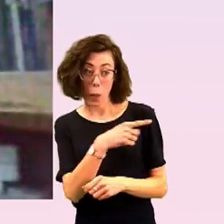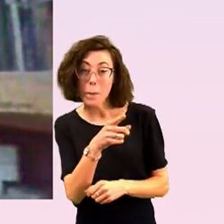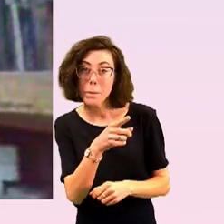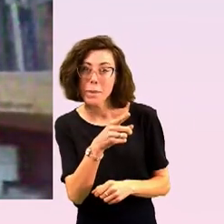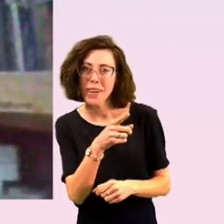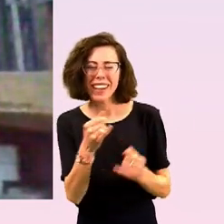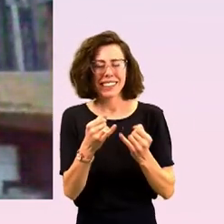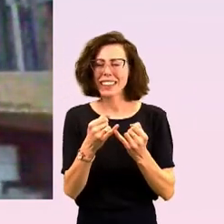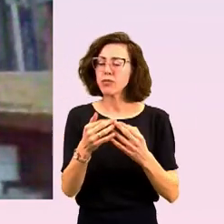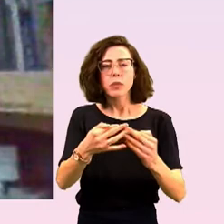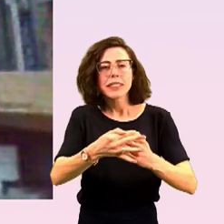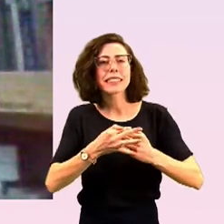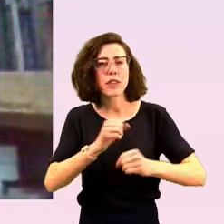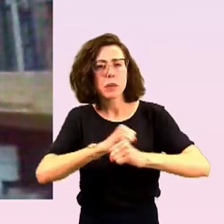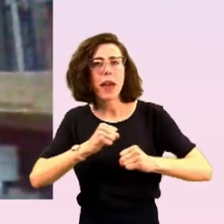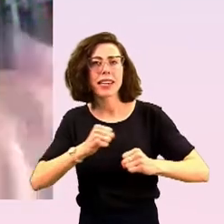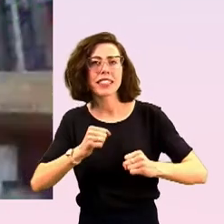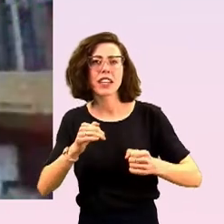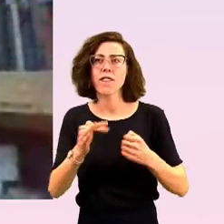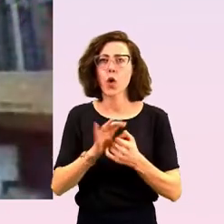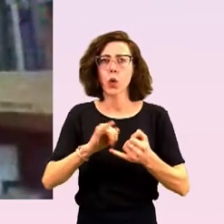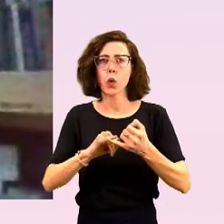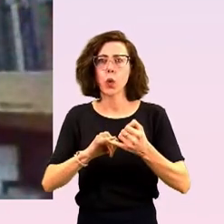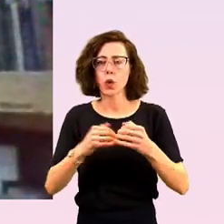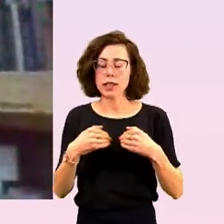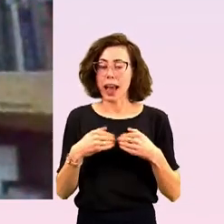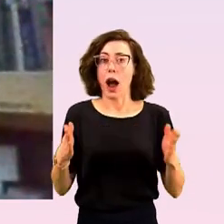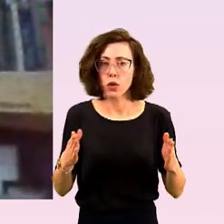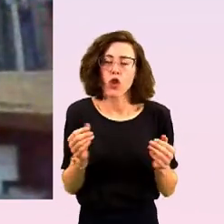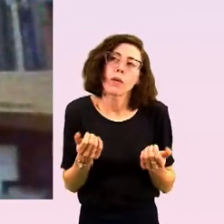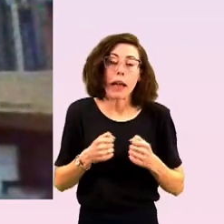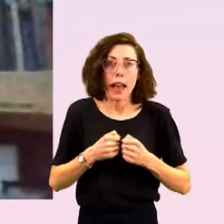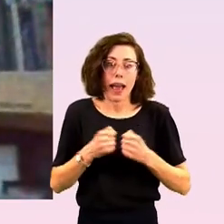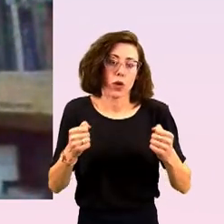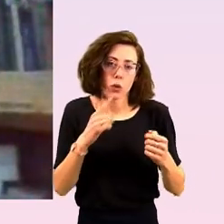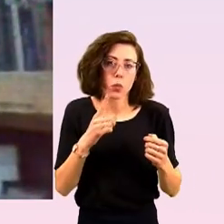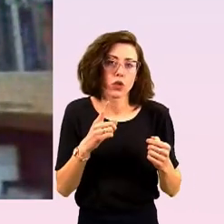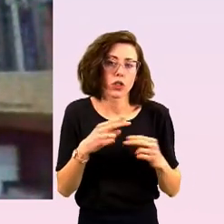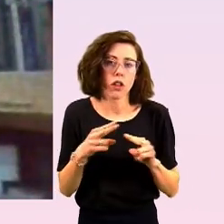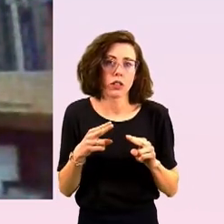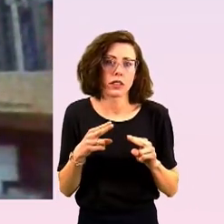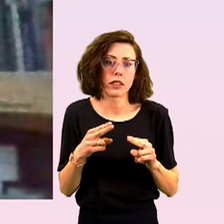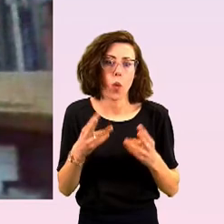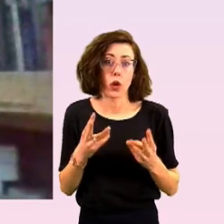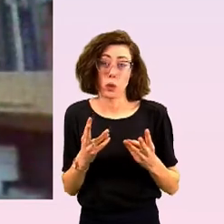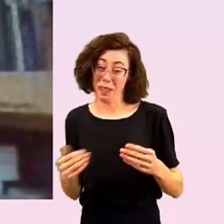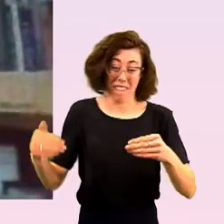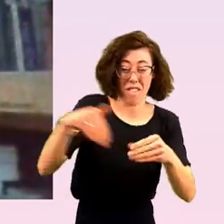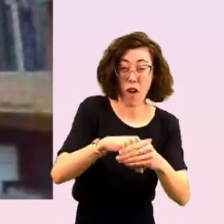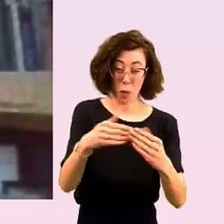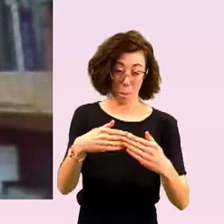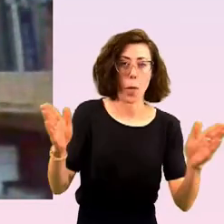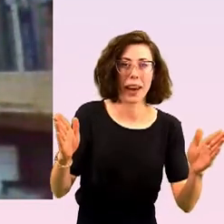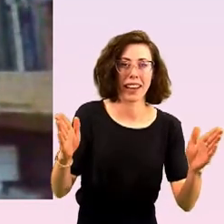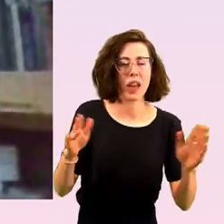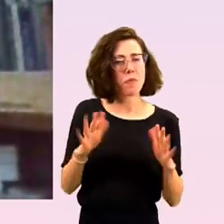either not out, but don't really want to be involved in any huge public way, or just want to be in the